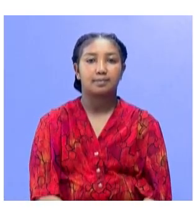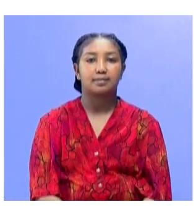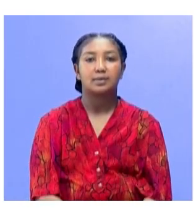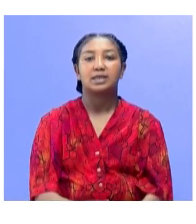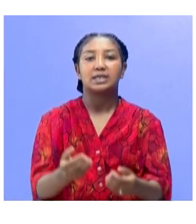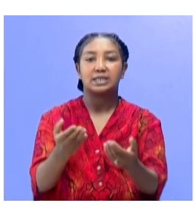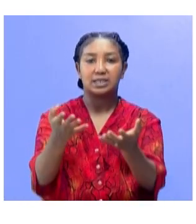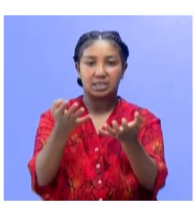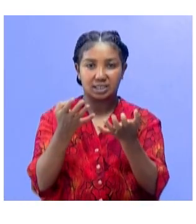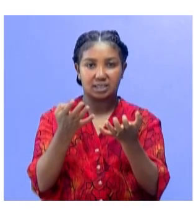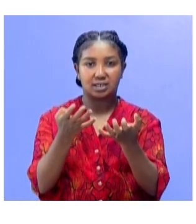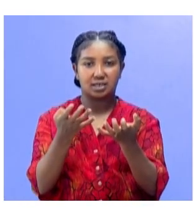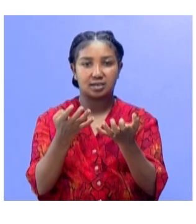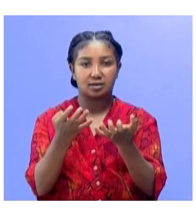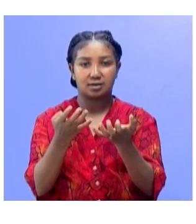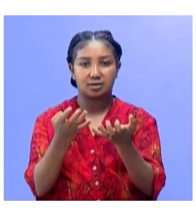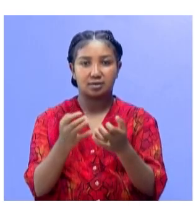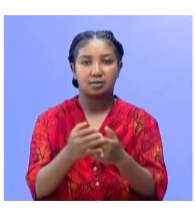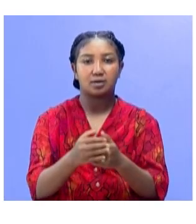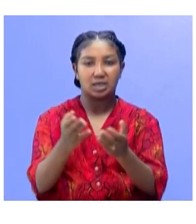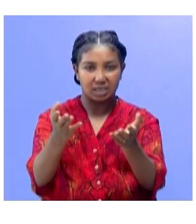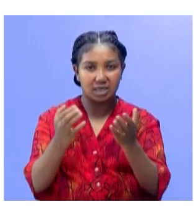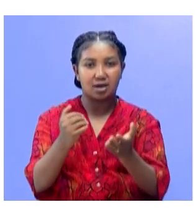need is the verb in bracket, help.